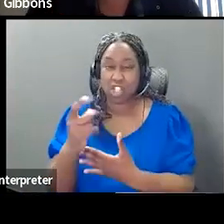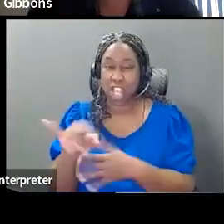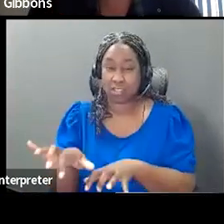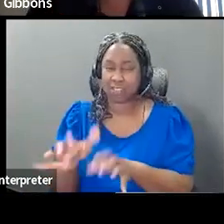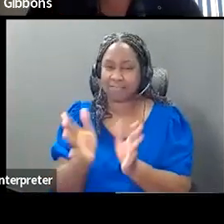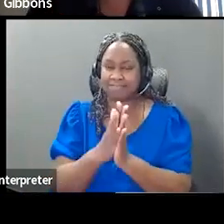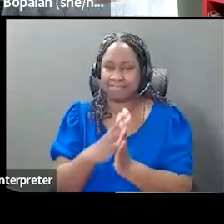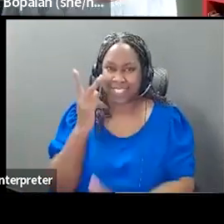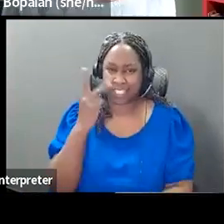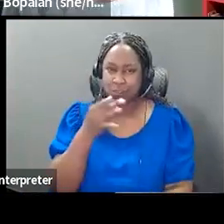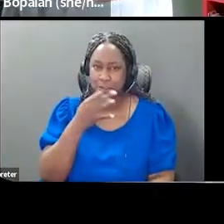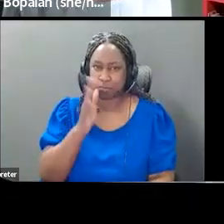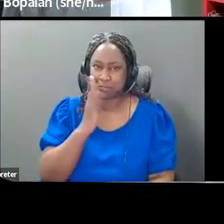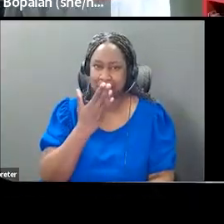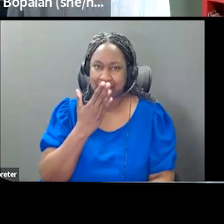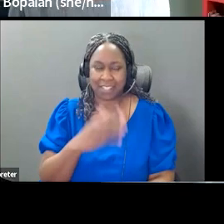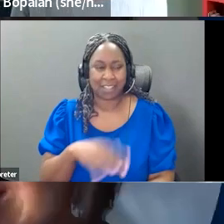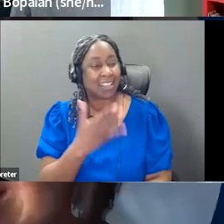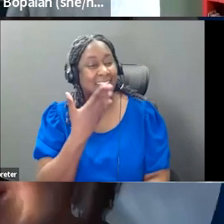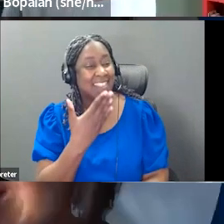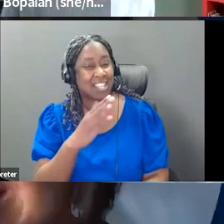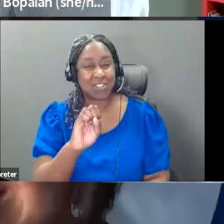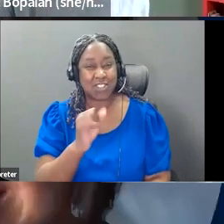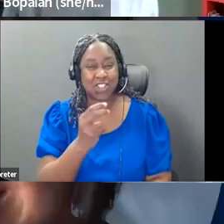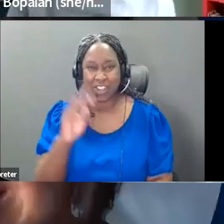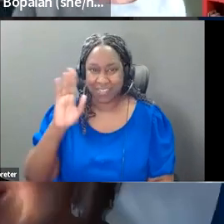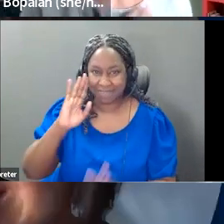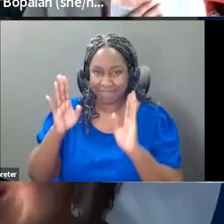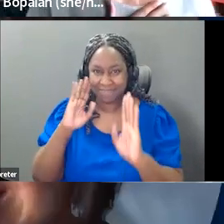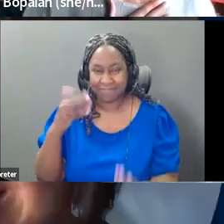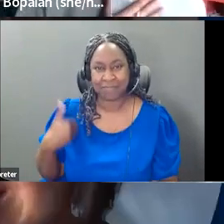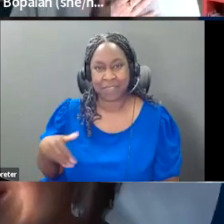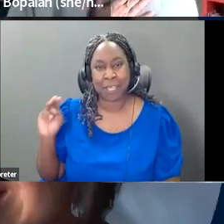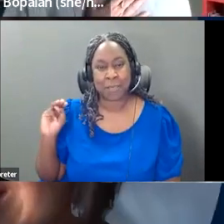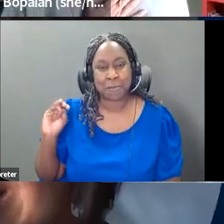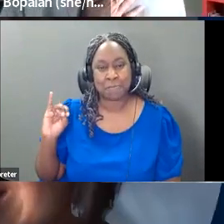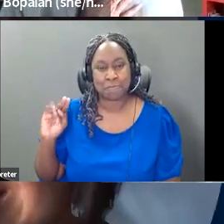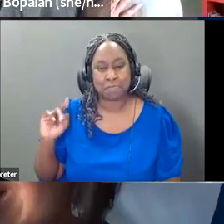Thanks. Thank you, Sean. Hi, everyone. This is Minal Bopaya.